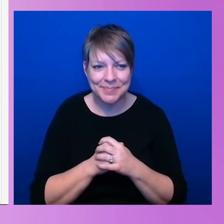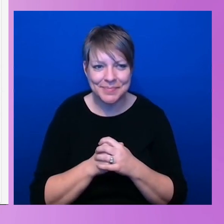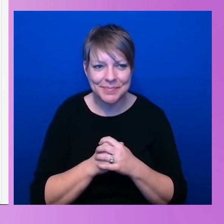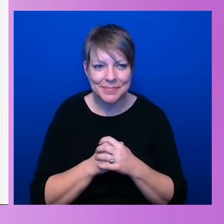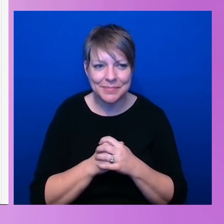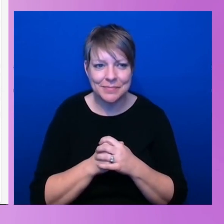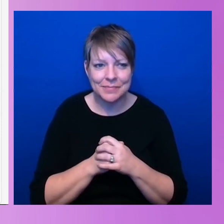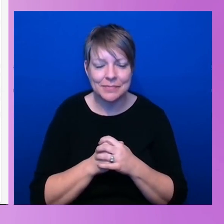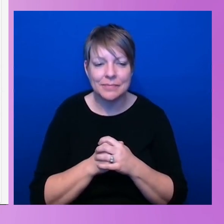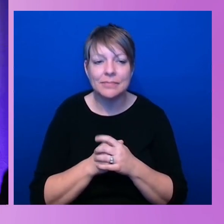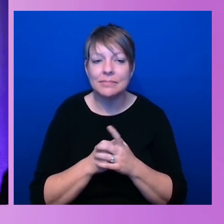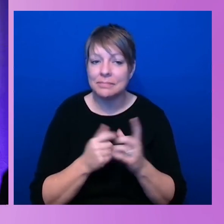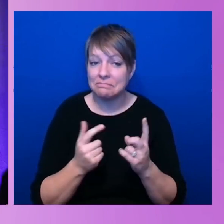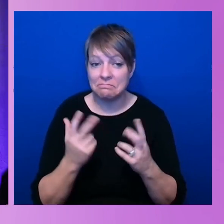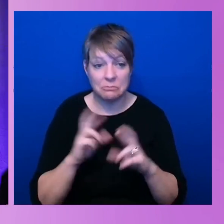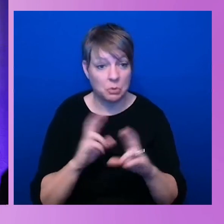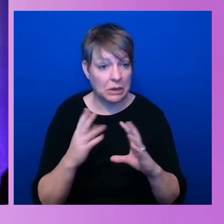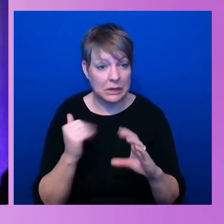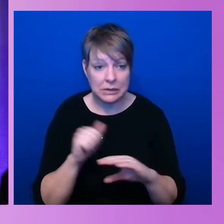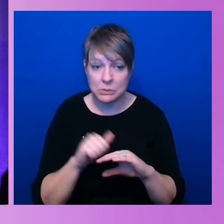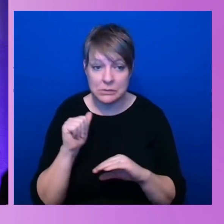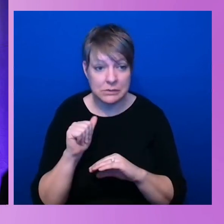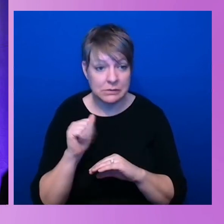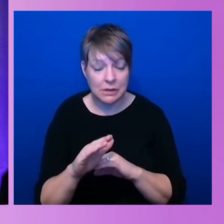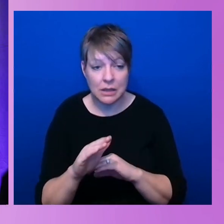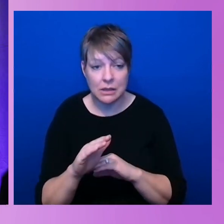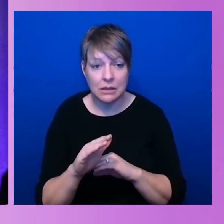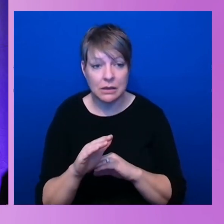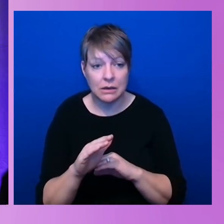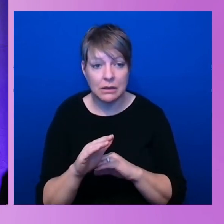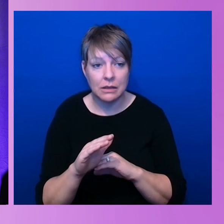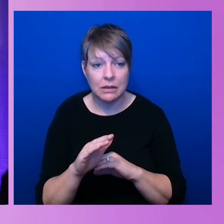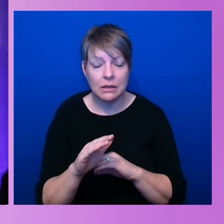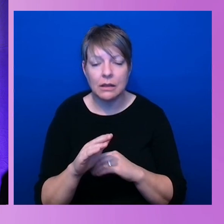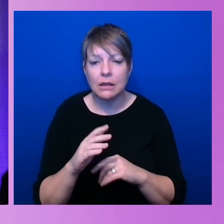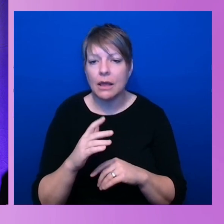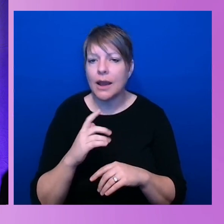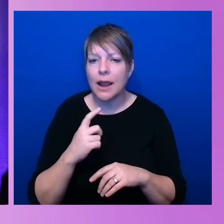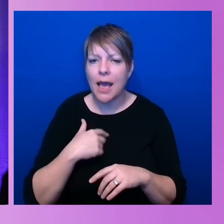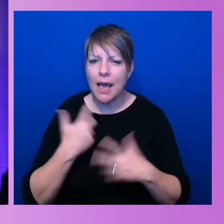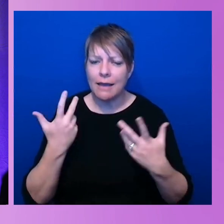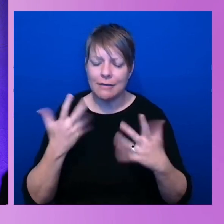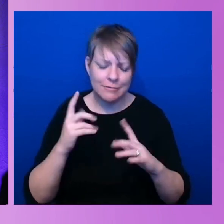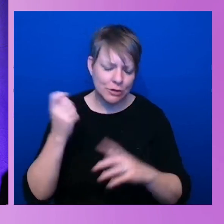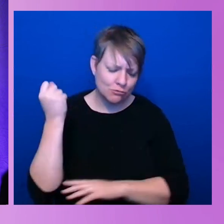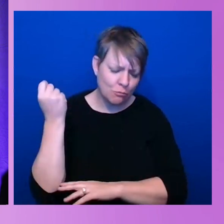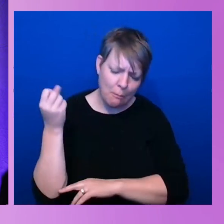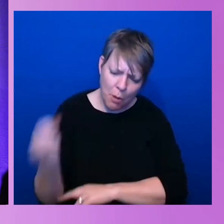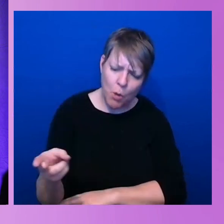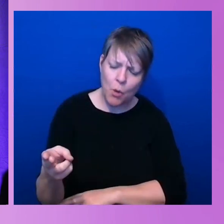The email's ready to send, and I've slayed the procrastination dragon for the day.